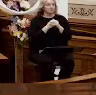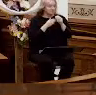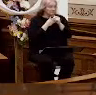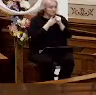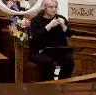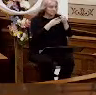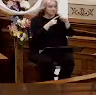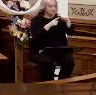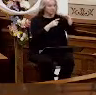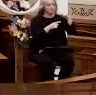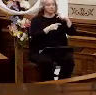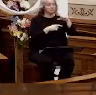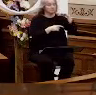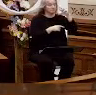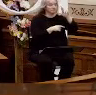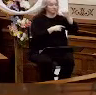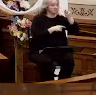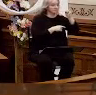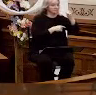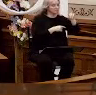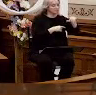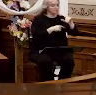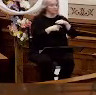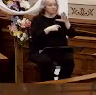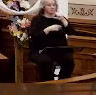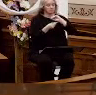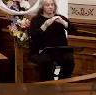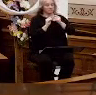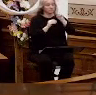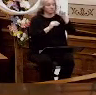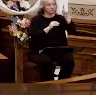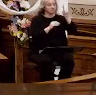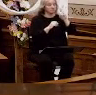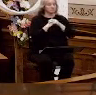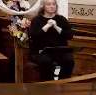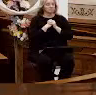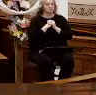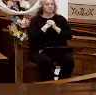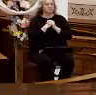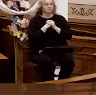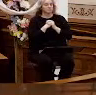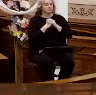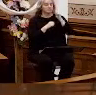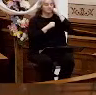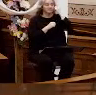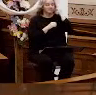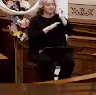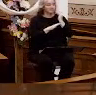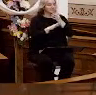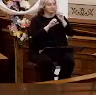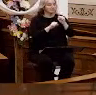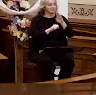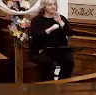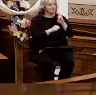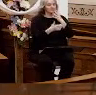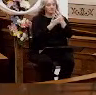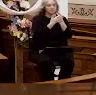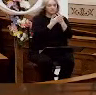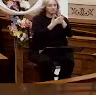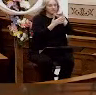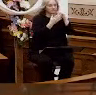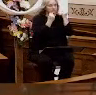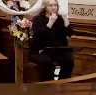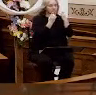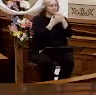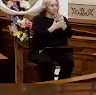Awards and to number one hits. Each of us can be held captive by many things: